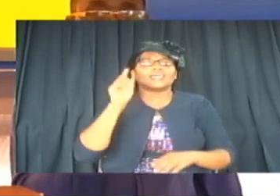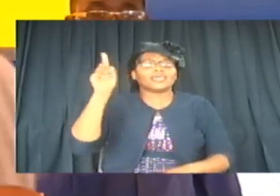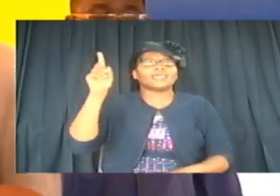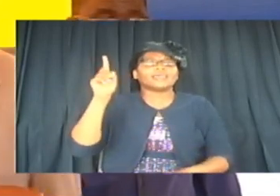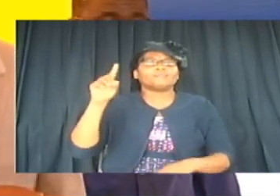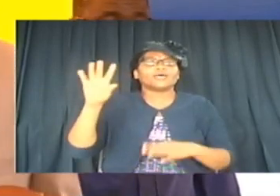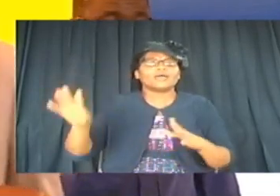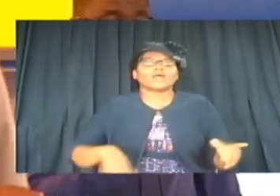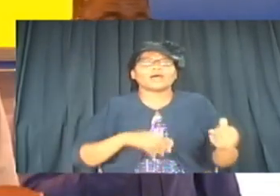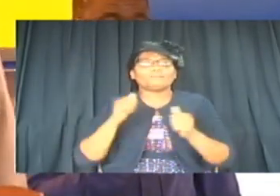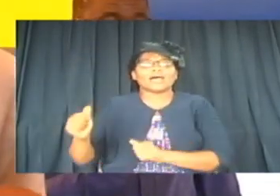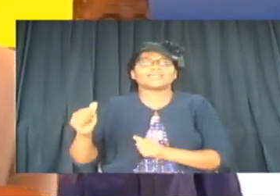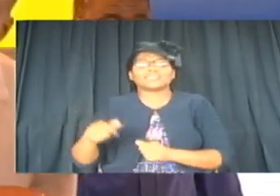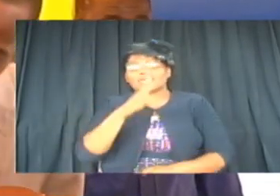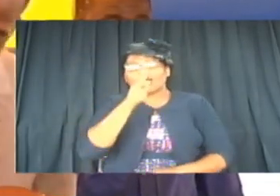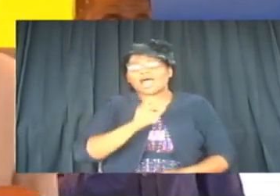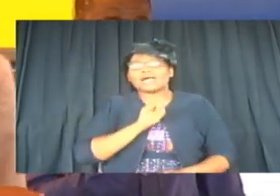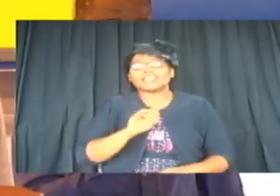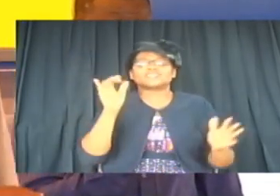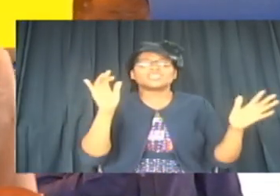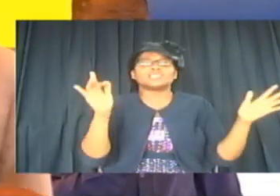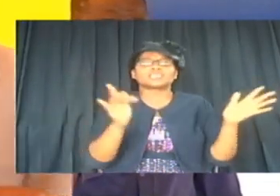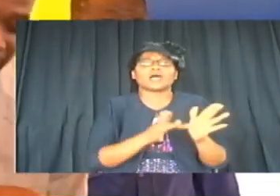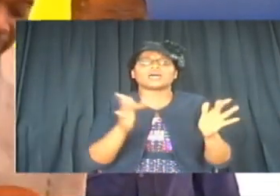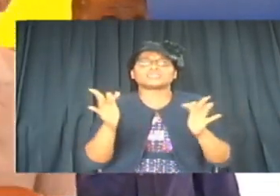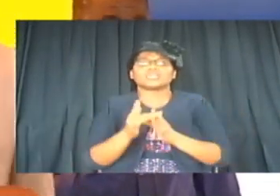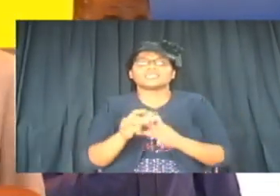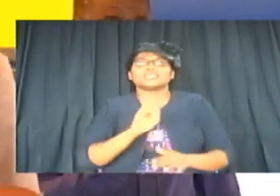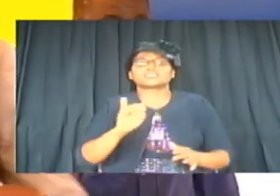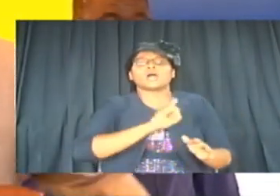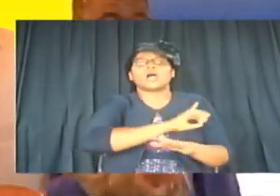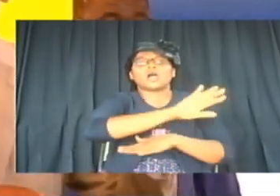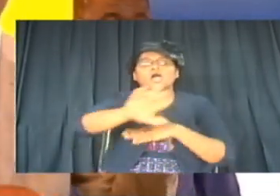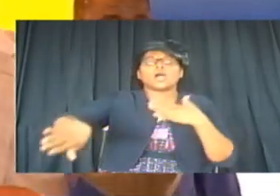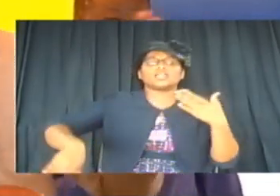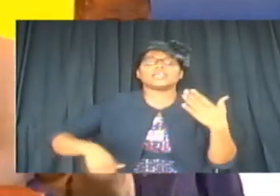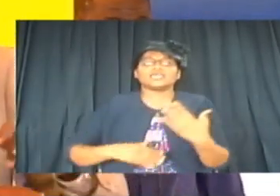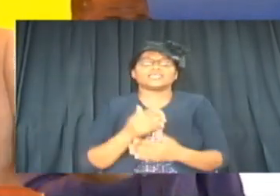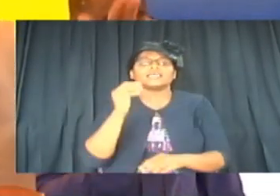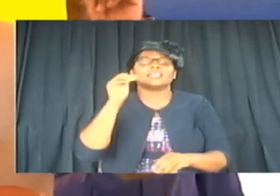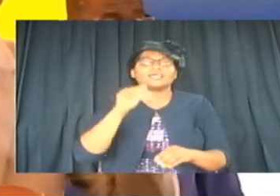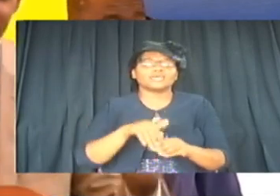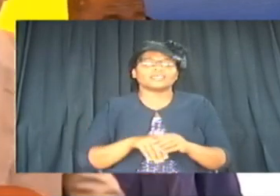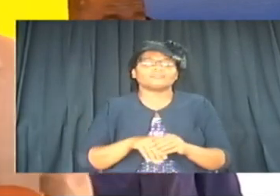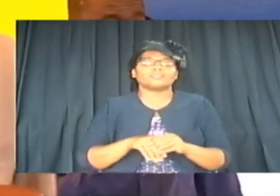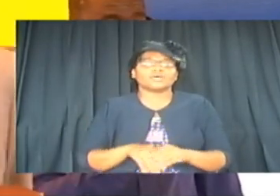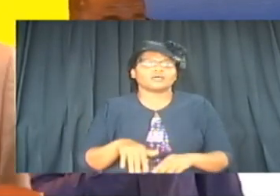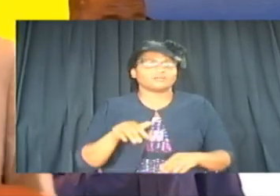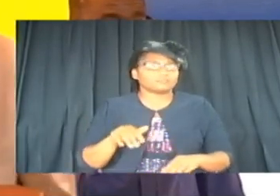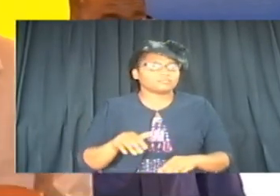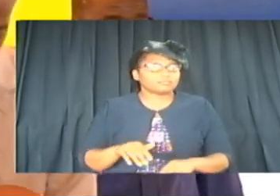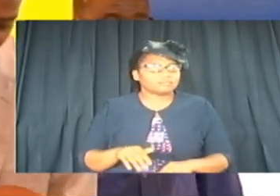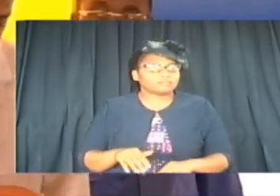in him. The mighty God is Jesus. It's all in him. Yes.